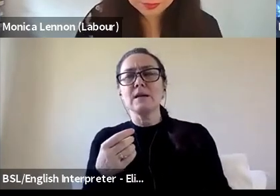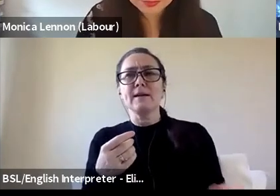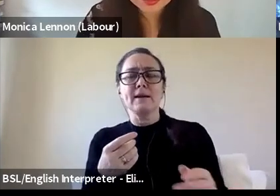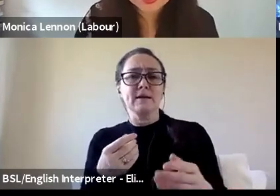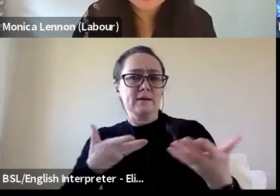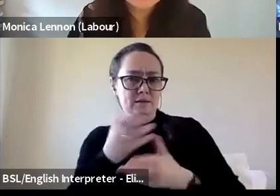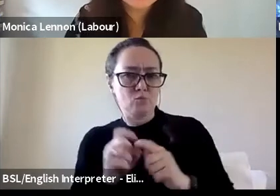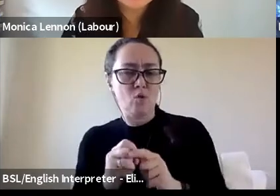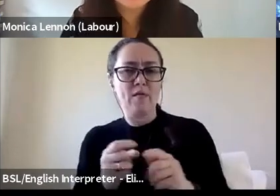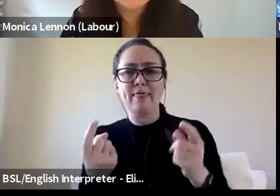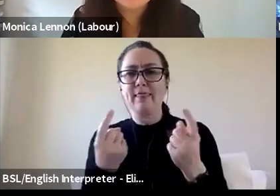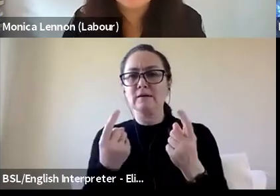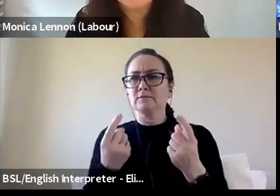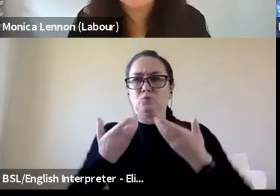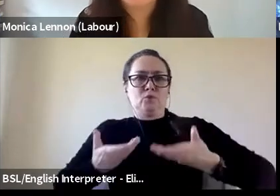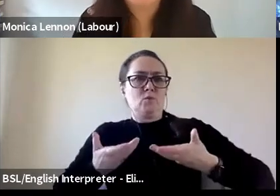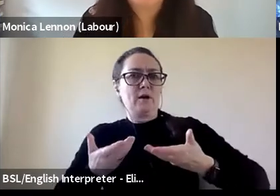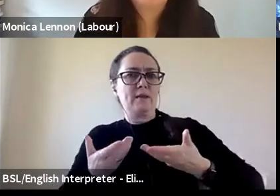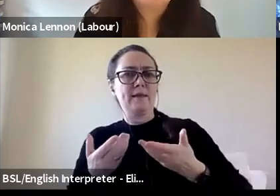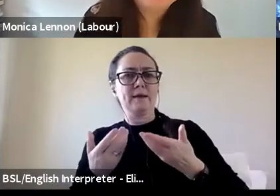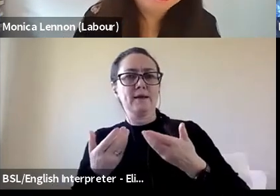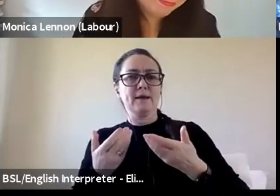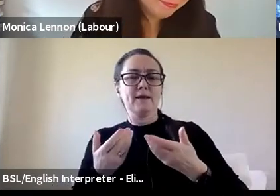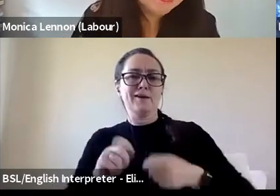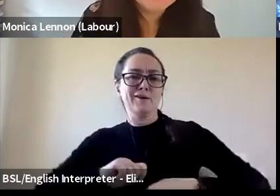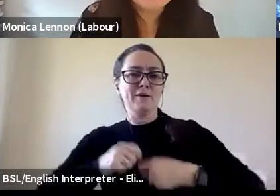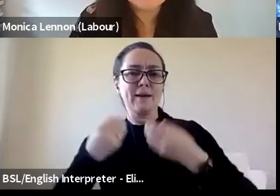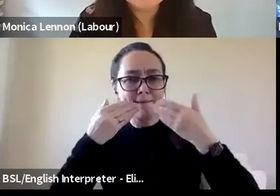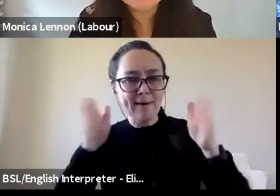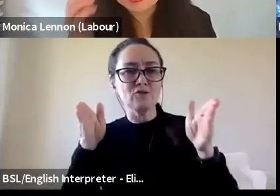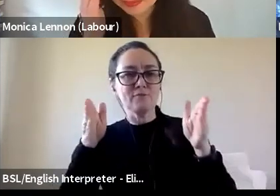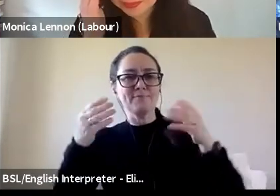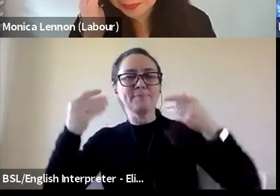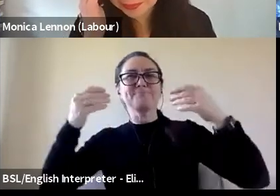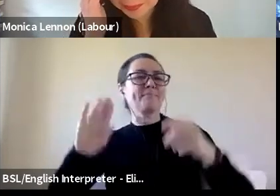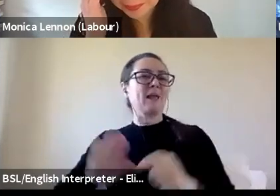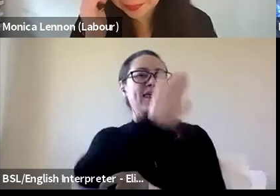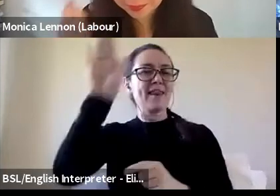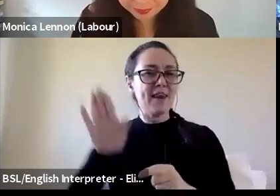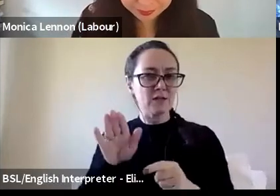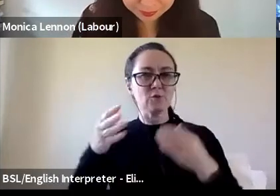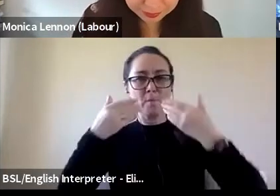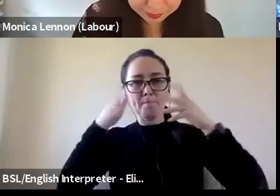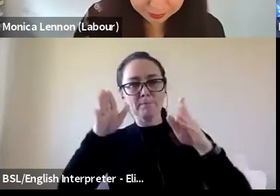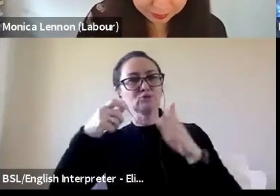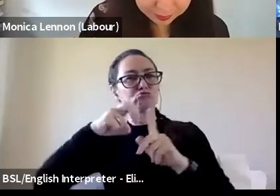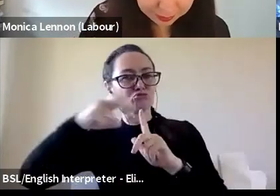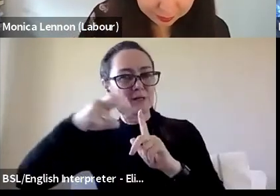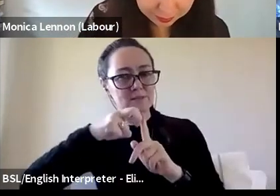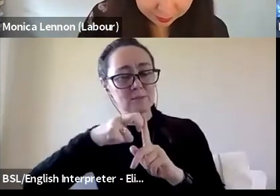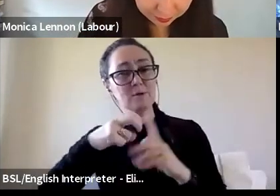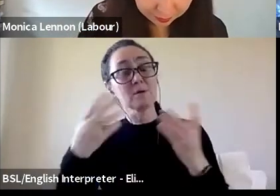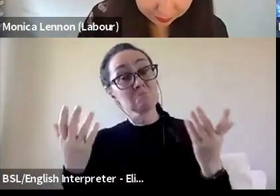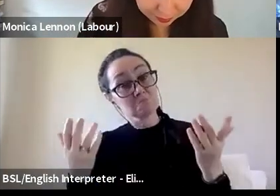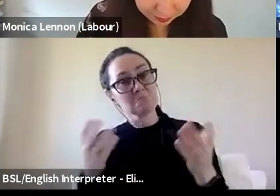our public transport providers. Bringing them back. That, according to some, is one